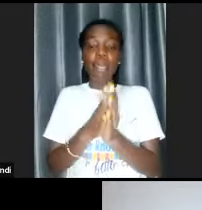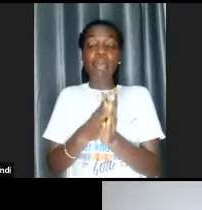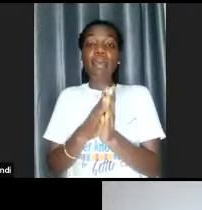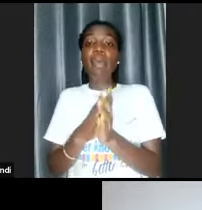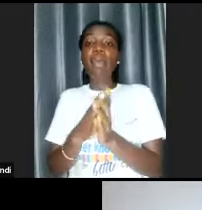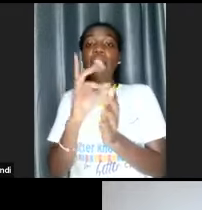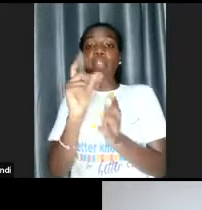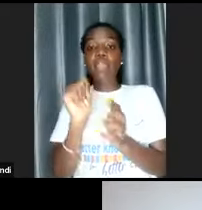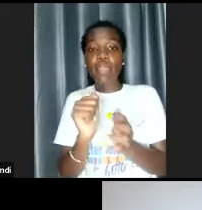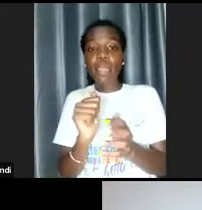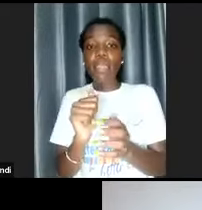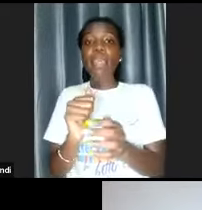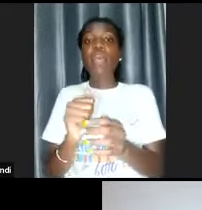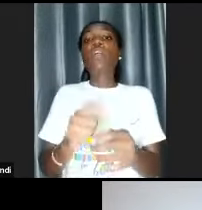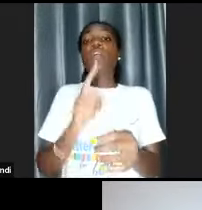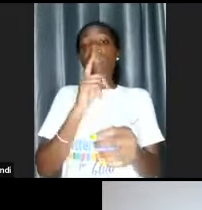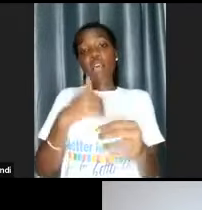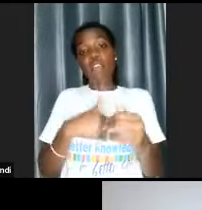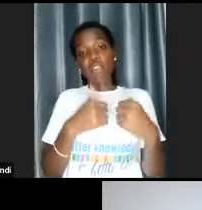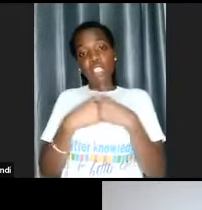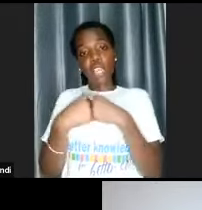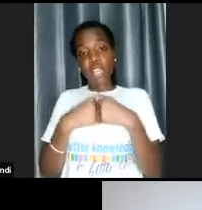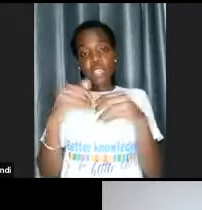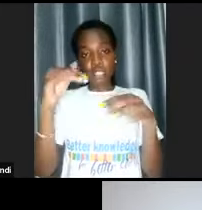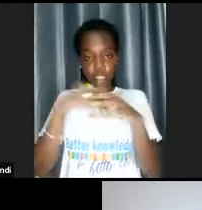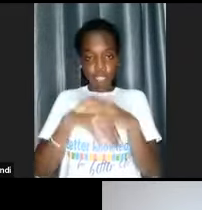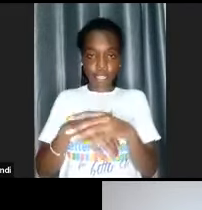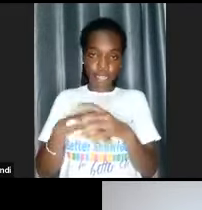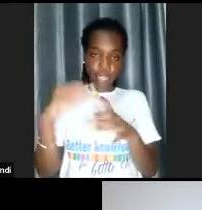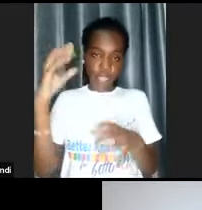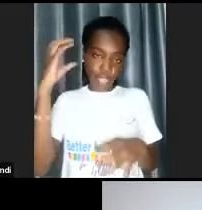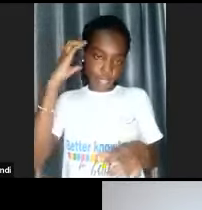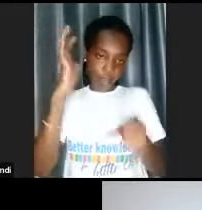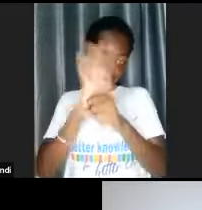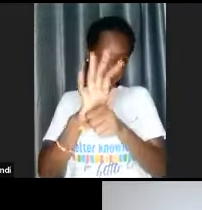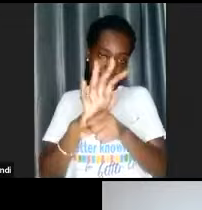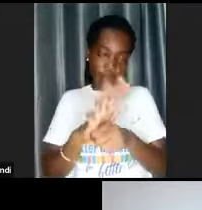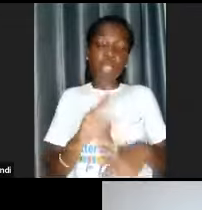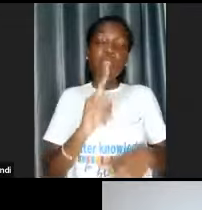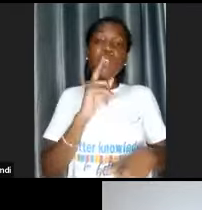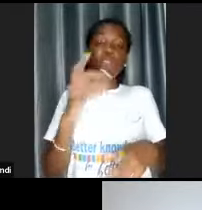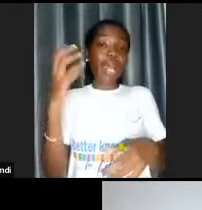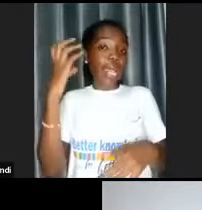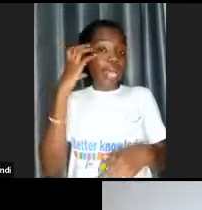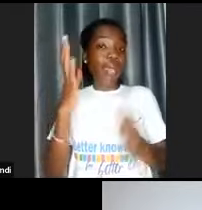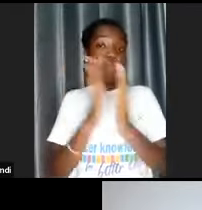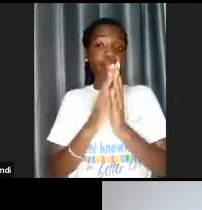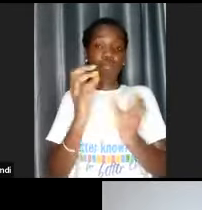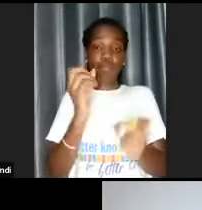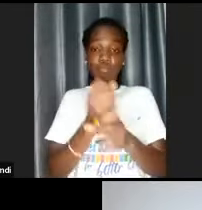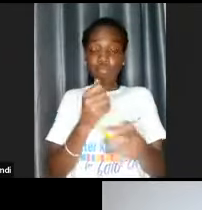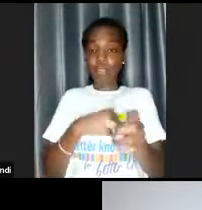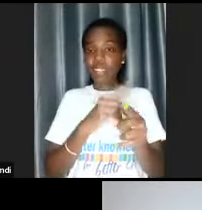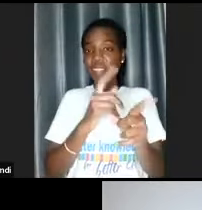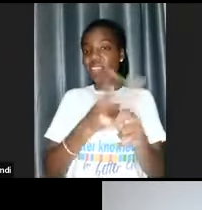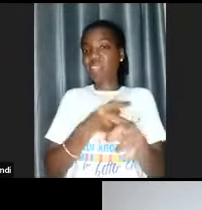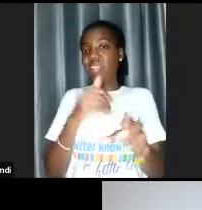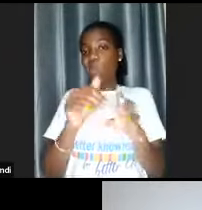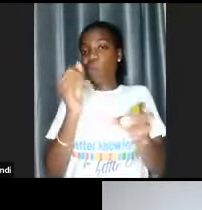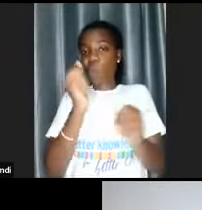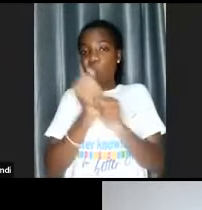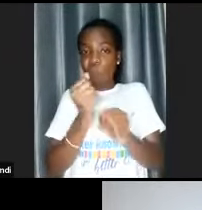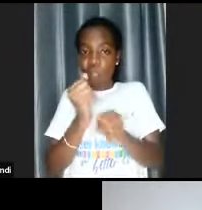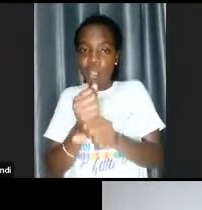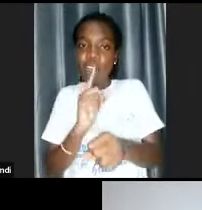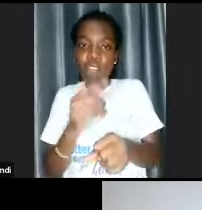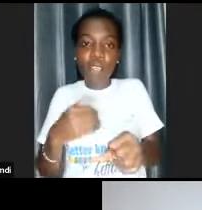challenge with most of our career and jobs are different from work. I think we can talk about this in a different and a very lengthy conversation. There's